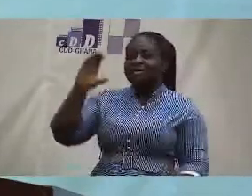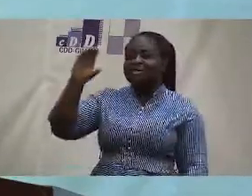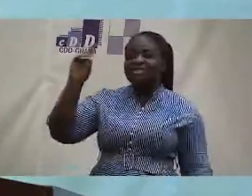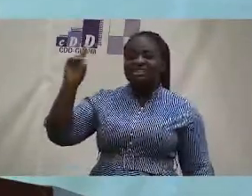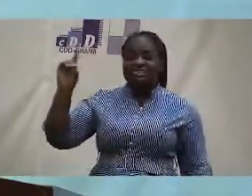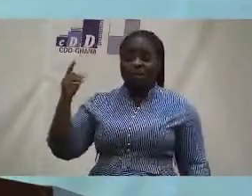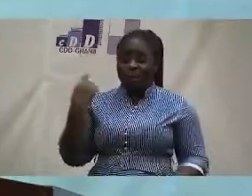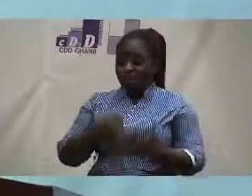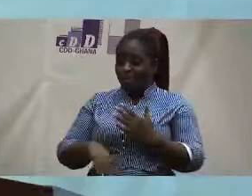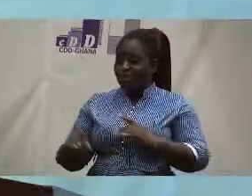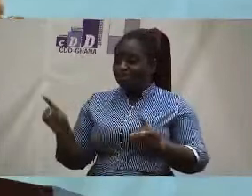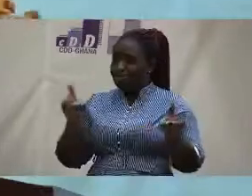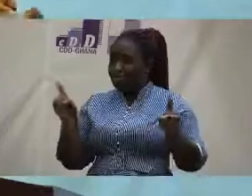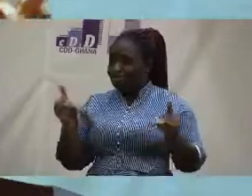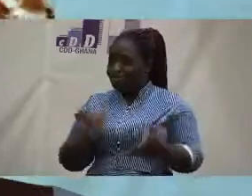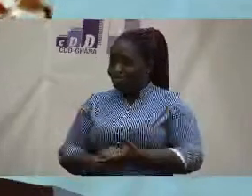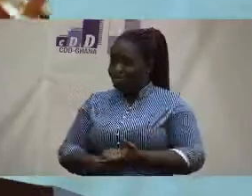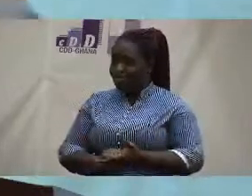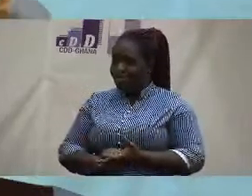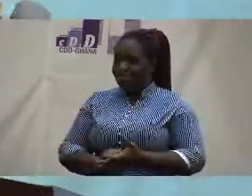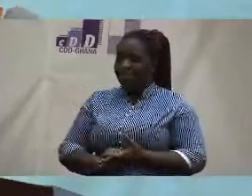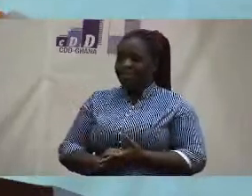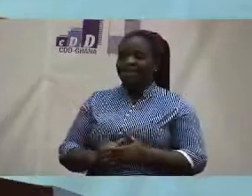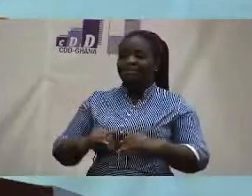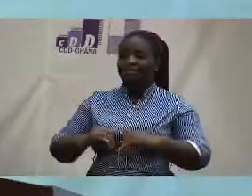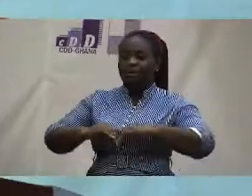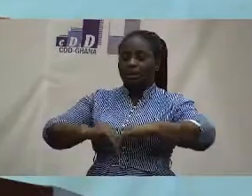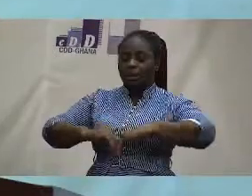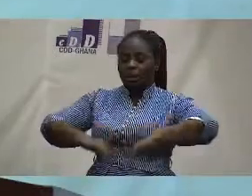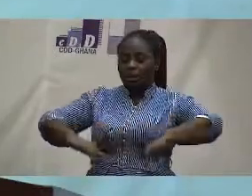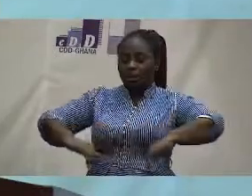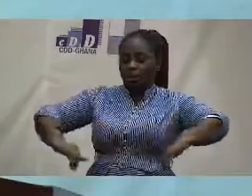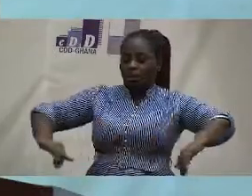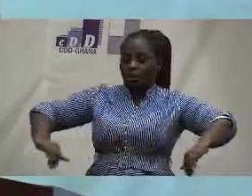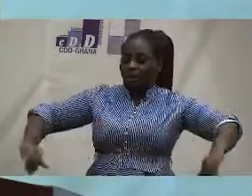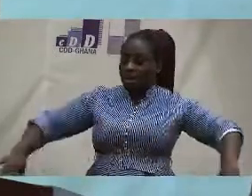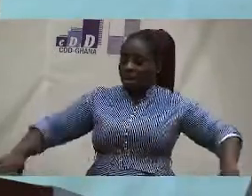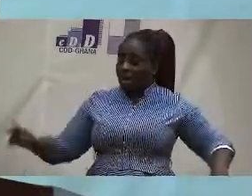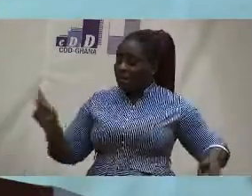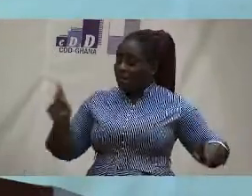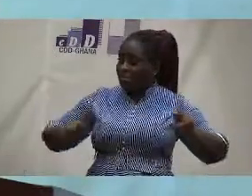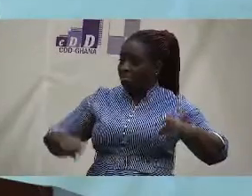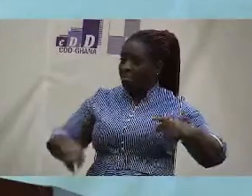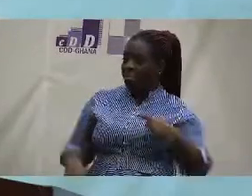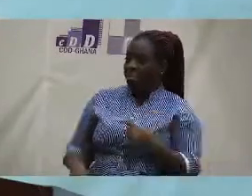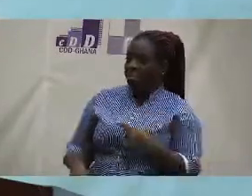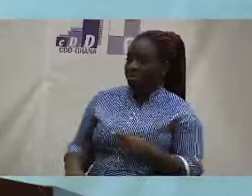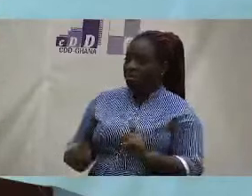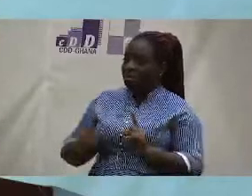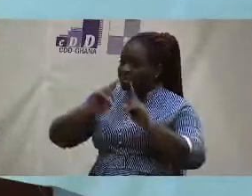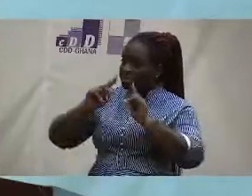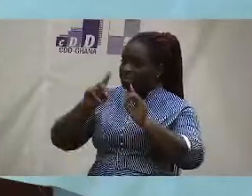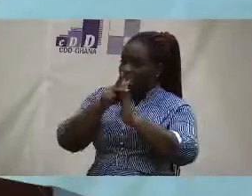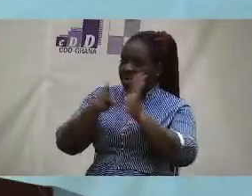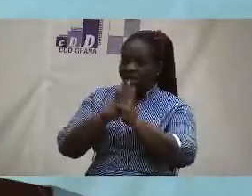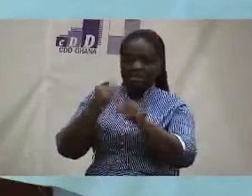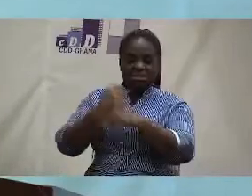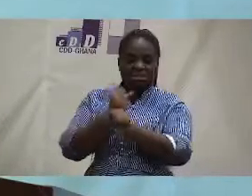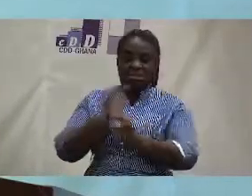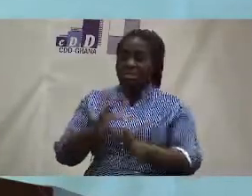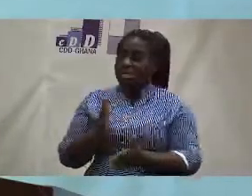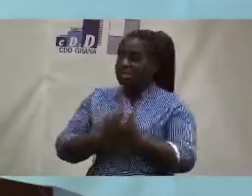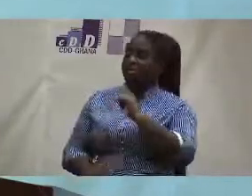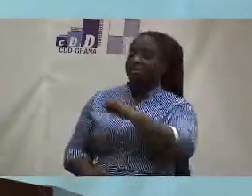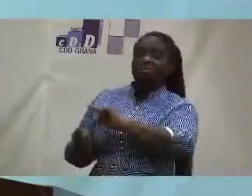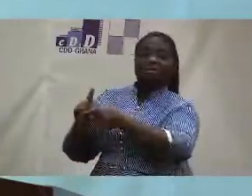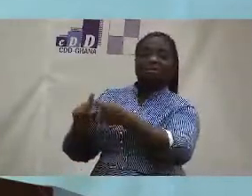we have basically done is that we have disentangled it such that people like Idayat talks to policymakers, but some of my